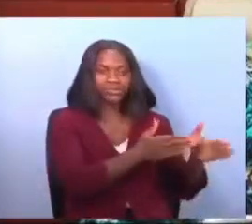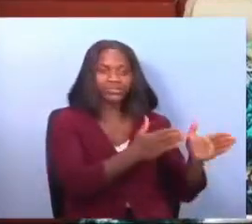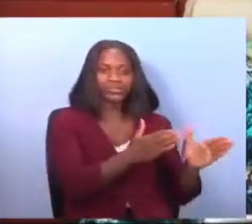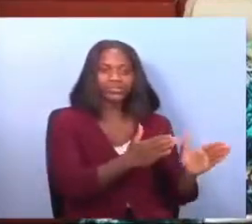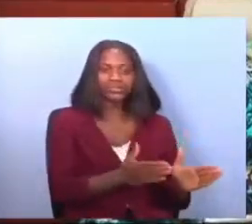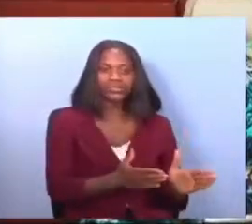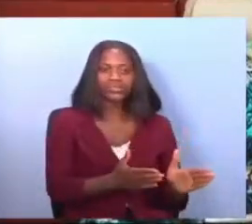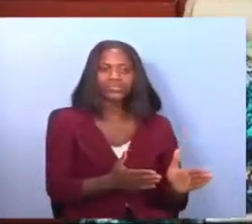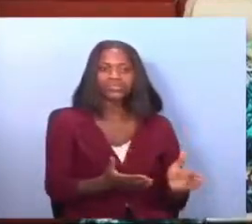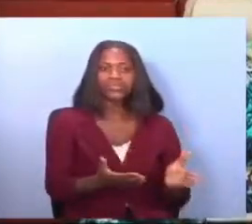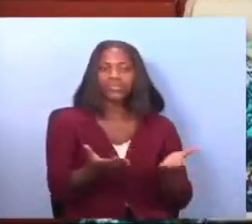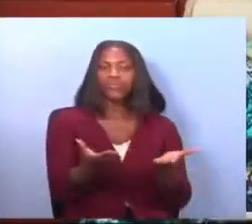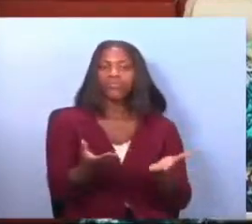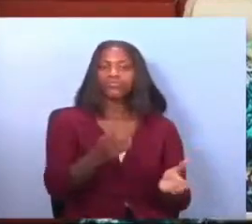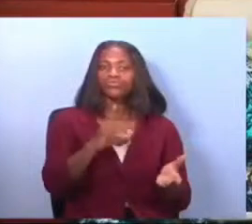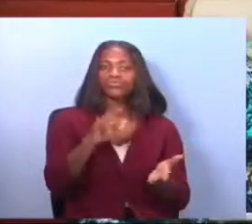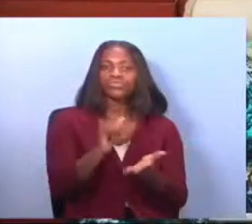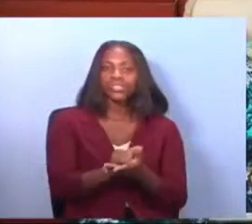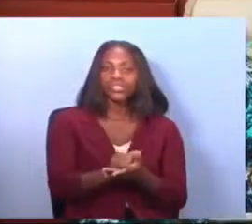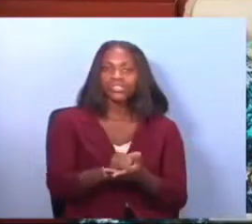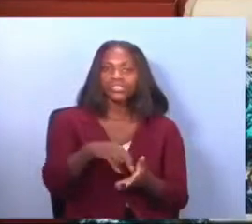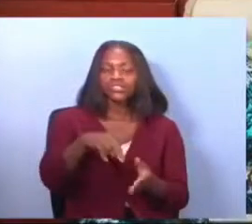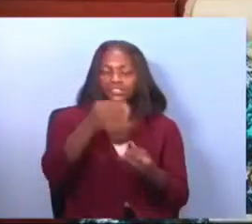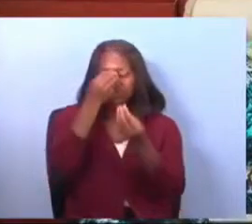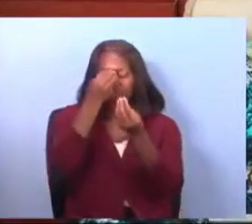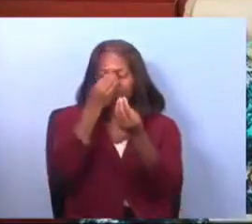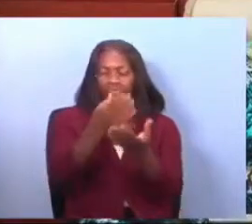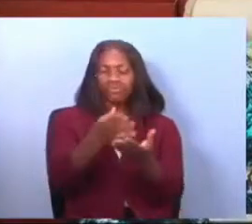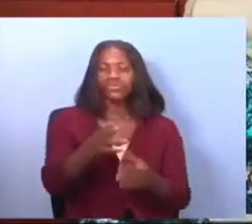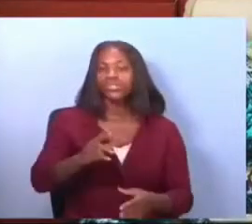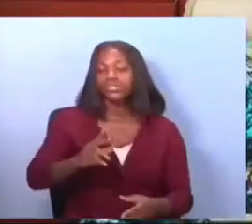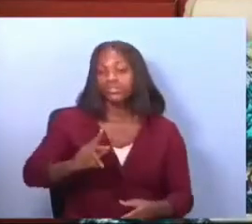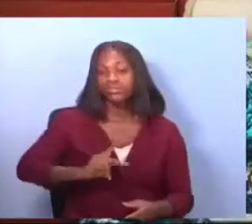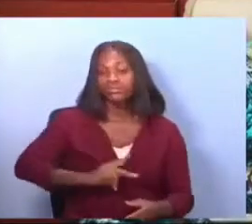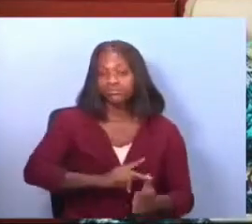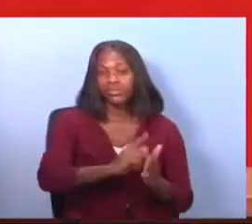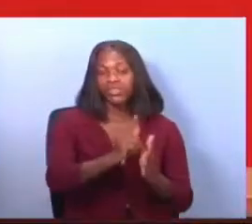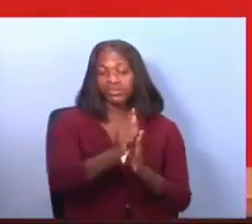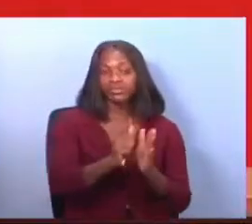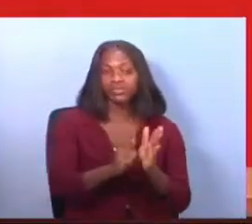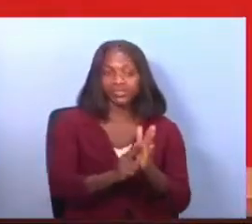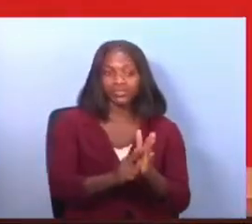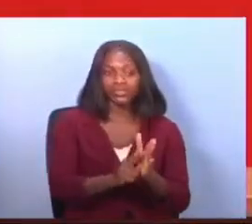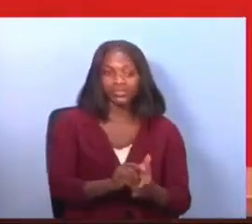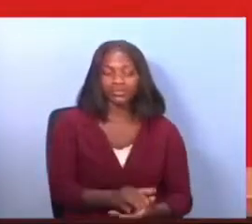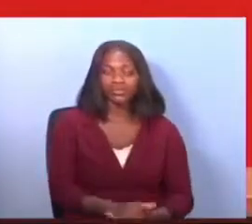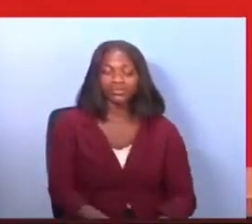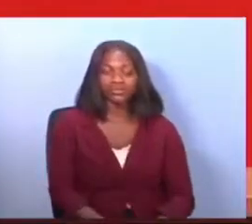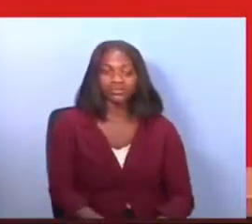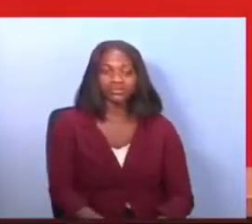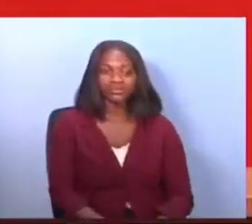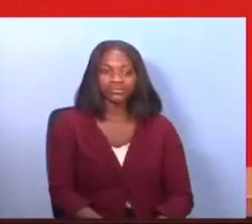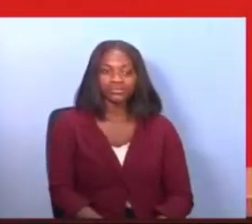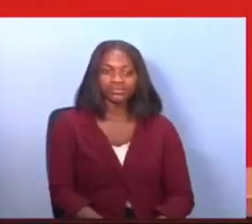relate matters, it should do so within the rules. We are just done with the vote and proceedings.